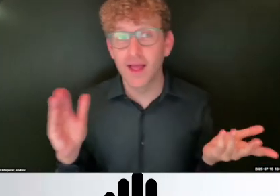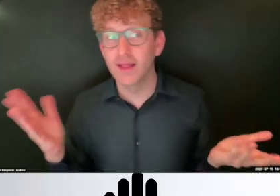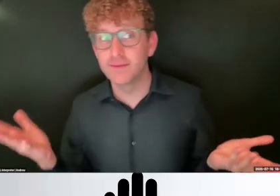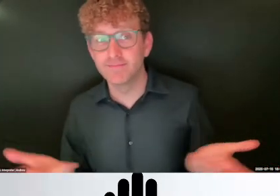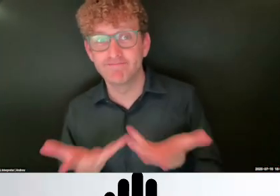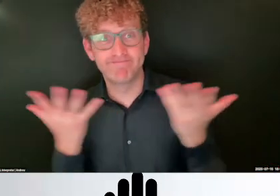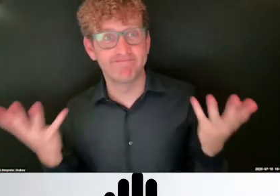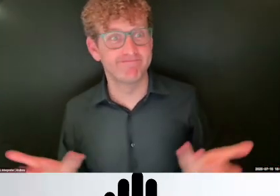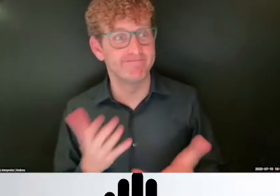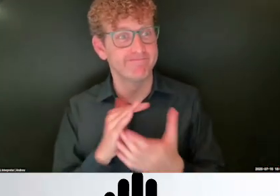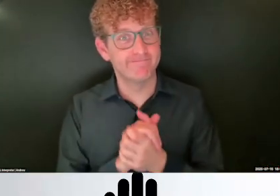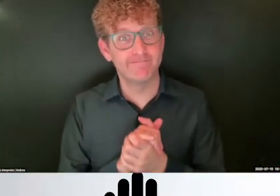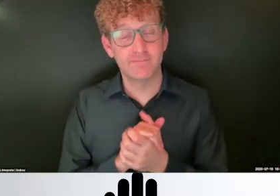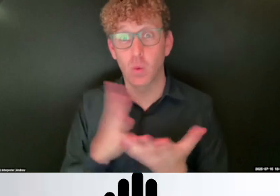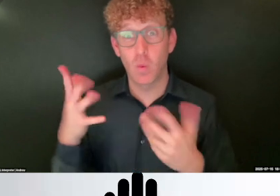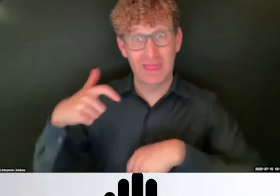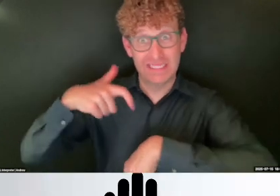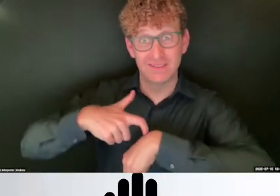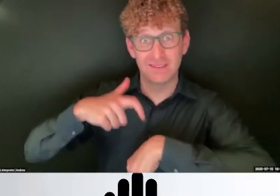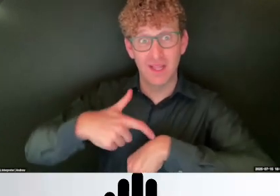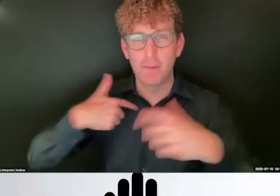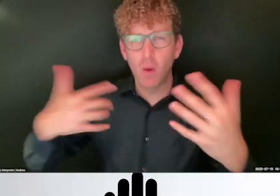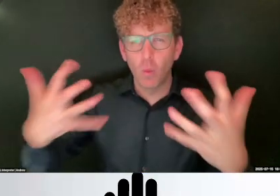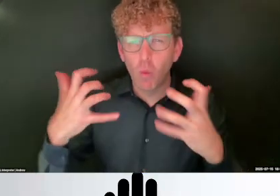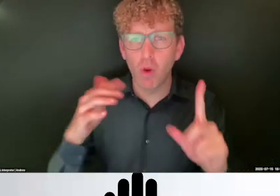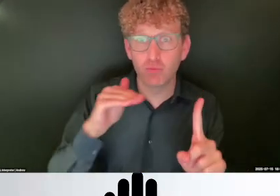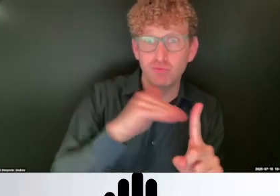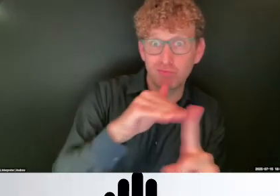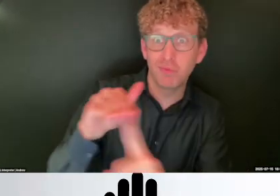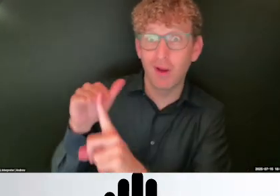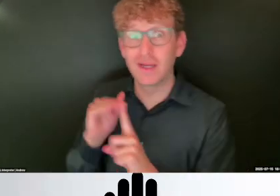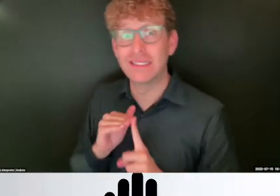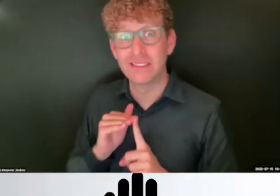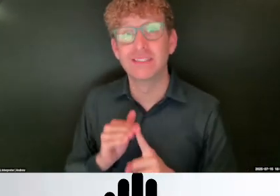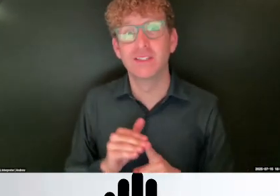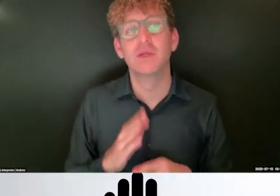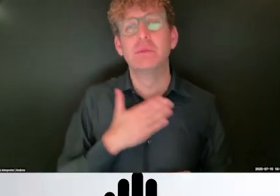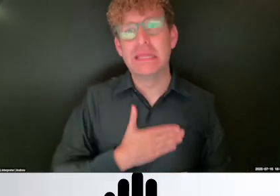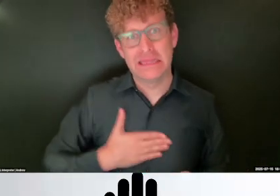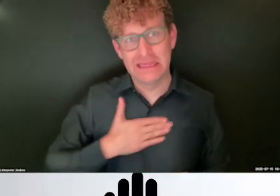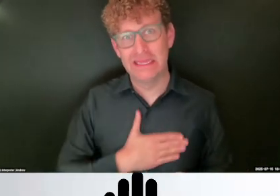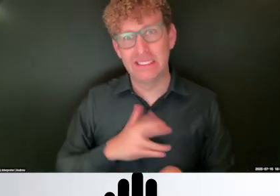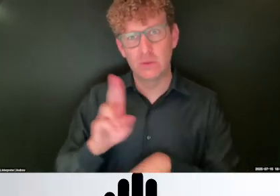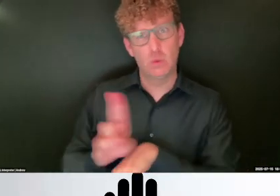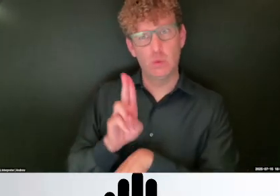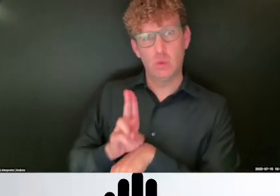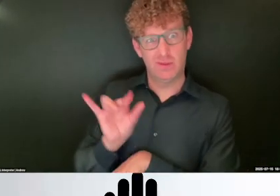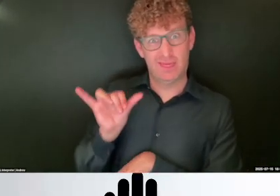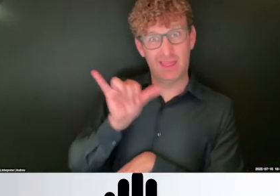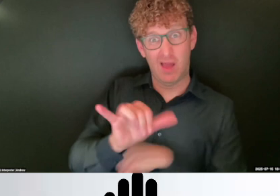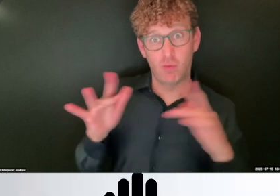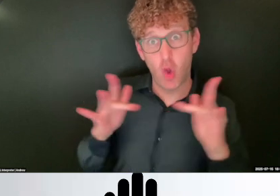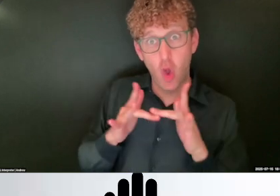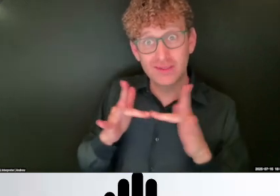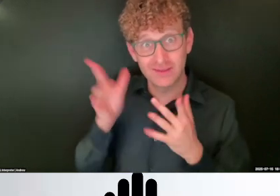So at this time, I want to remind everybody to please use the contacts or the email that you have